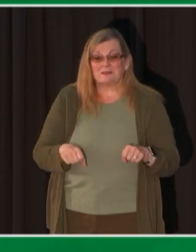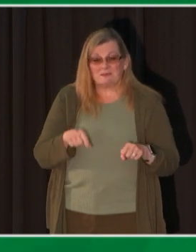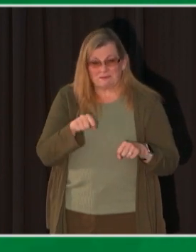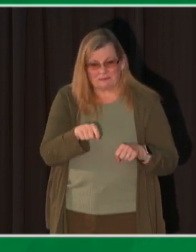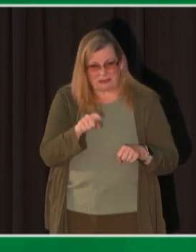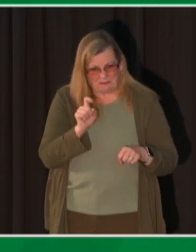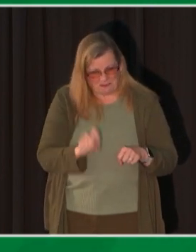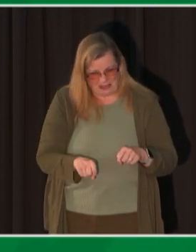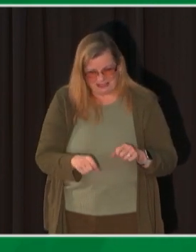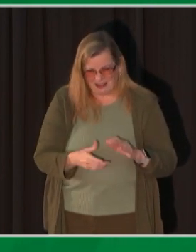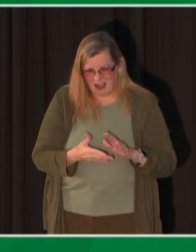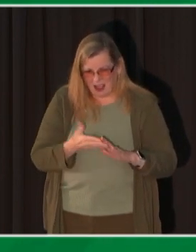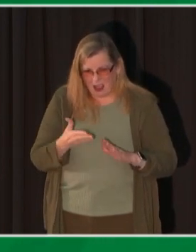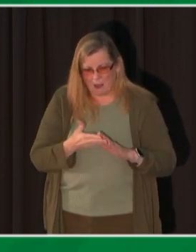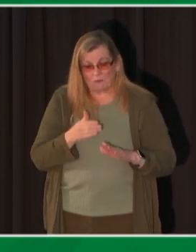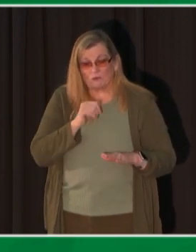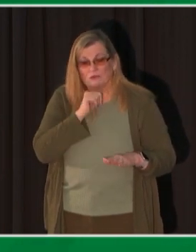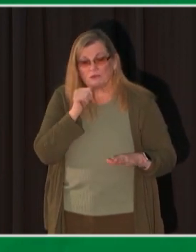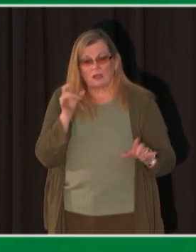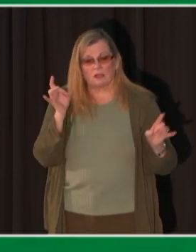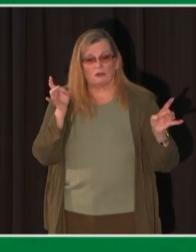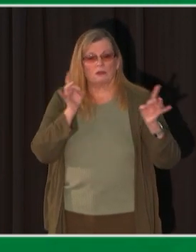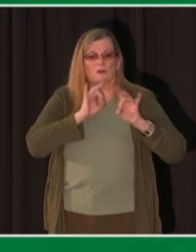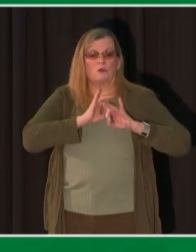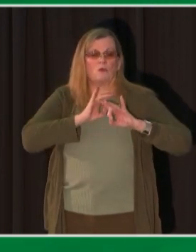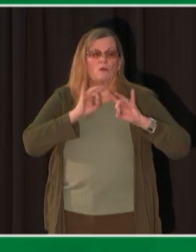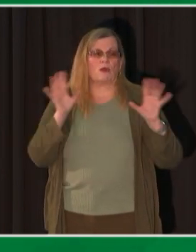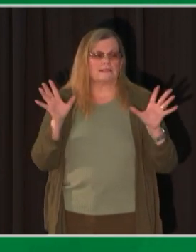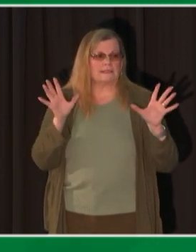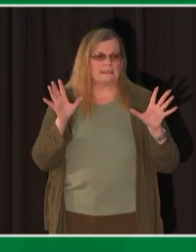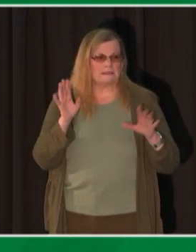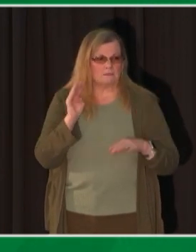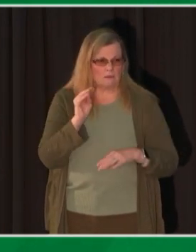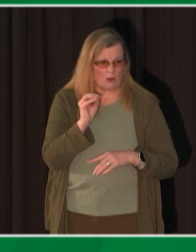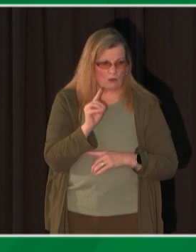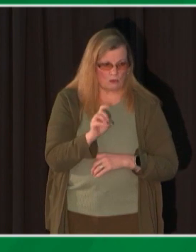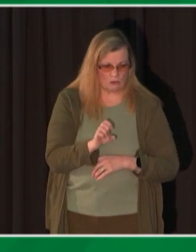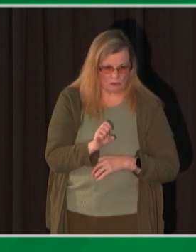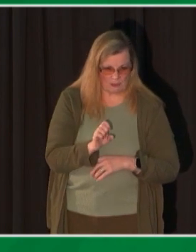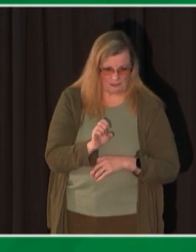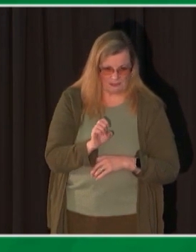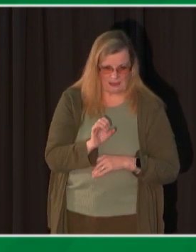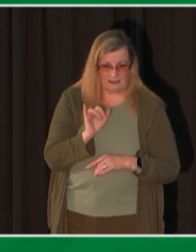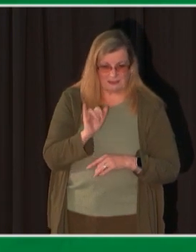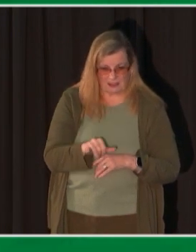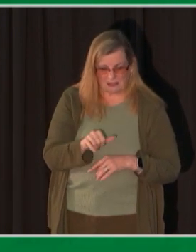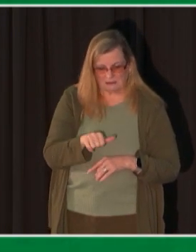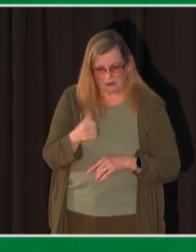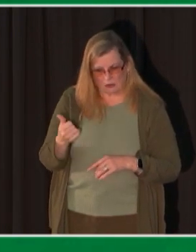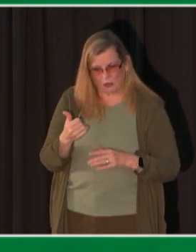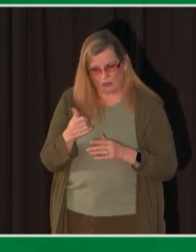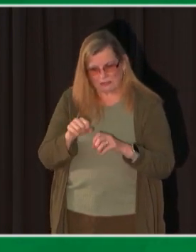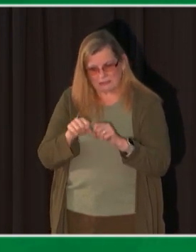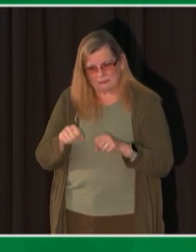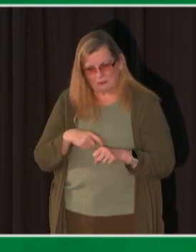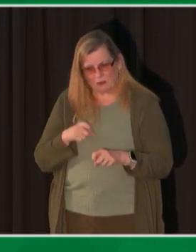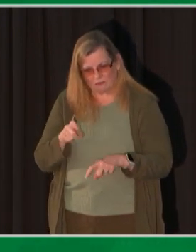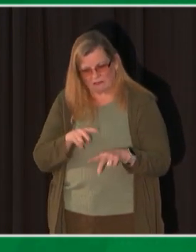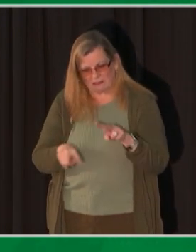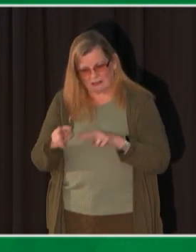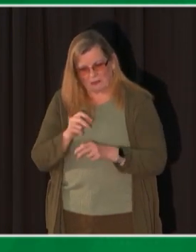mode as one of those gated criteria. So we have to be able to have our healthcare system, our healthcare delivery system,